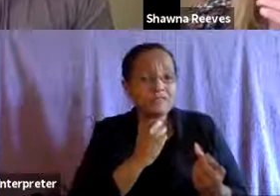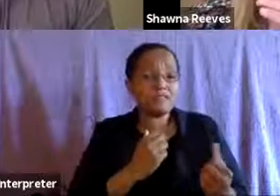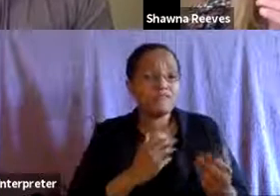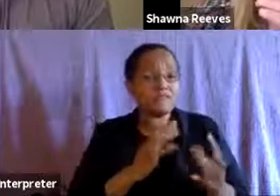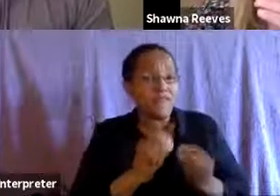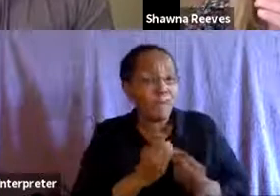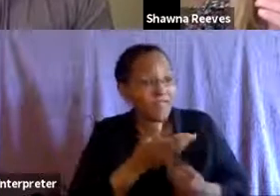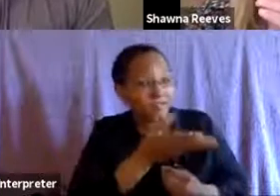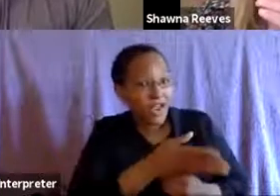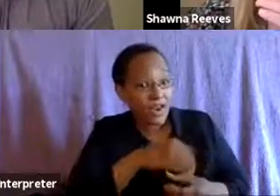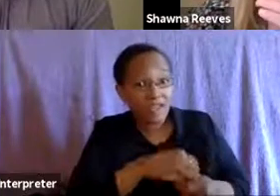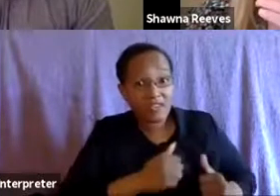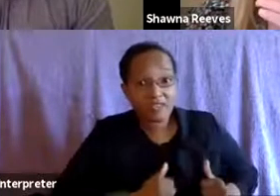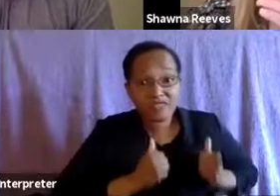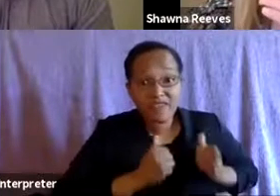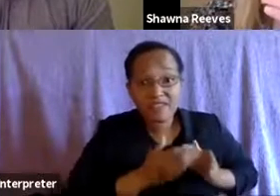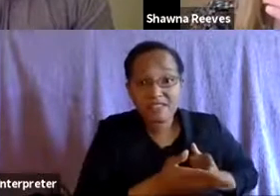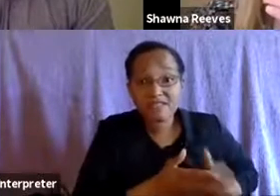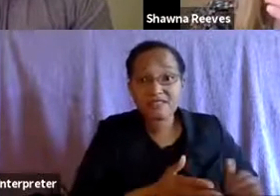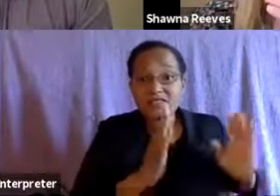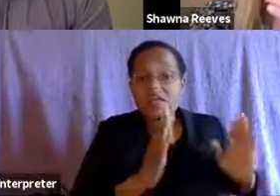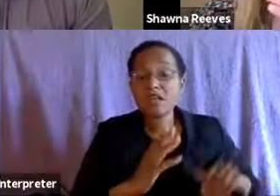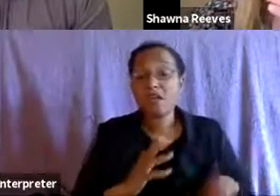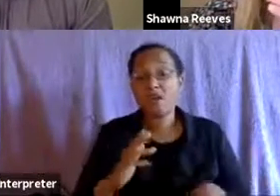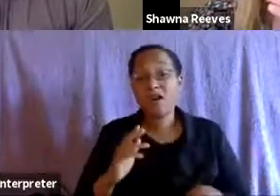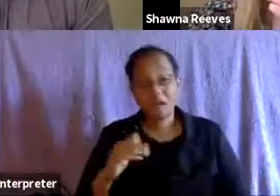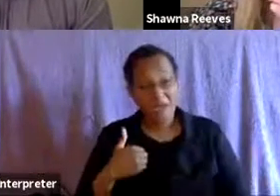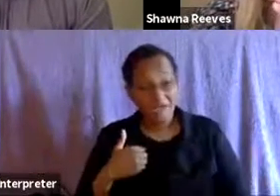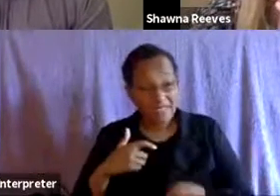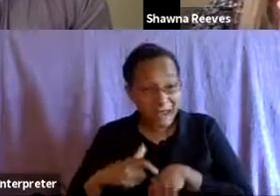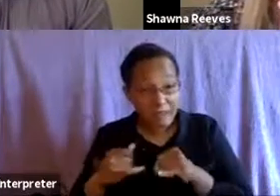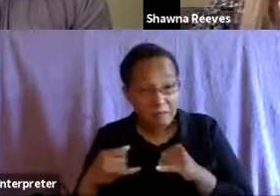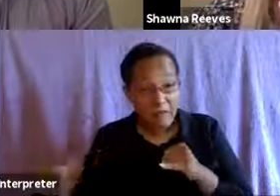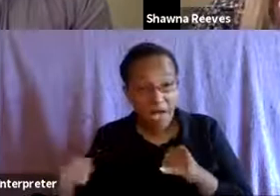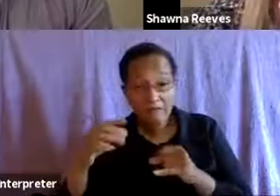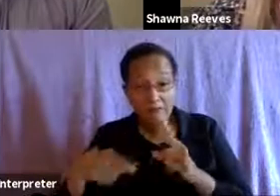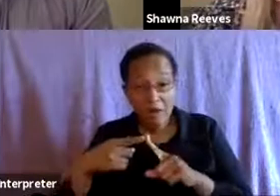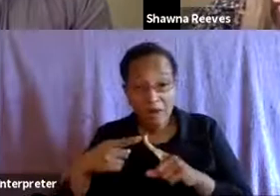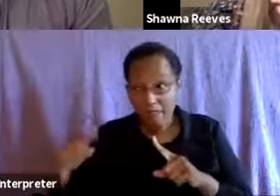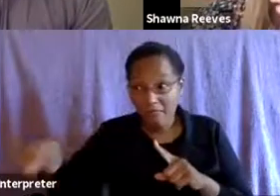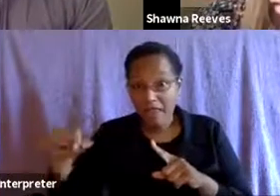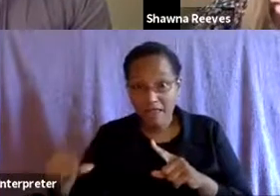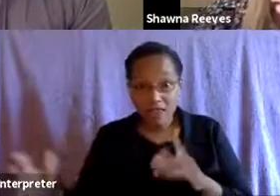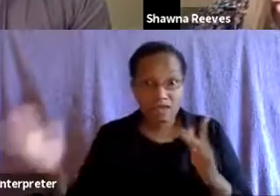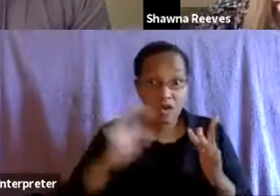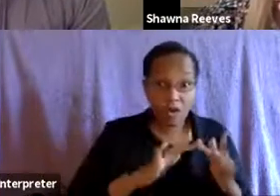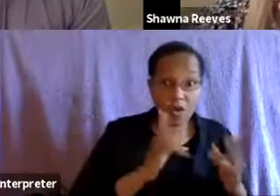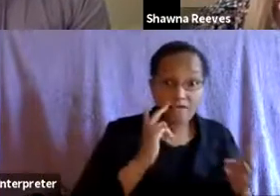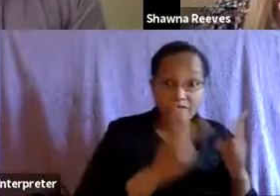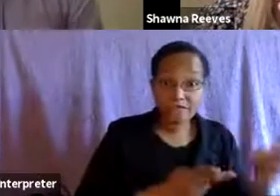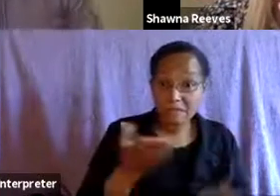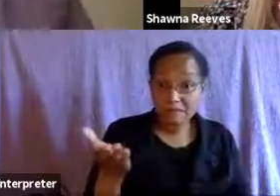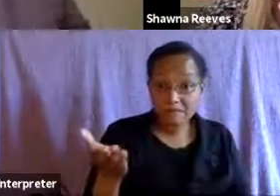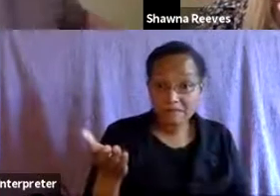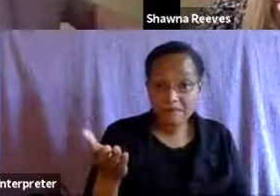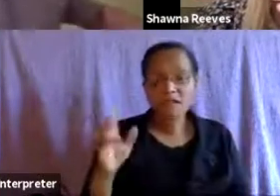was specifically to Mike, but I don't know, anybody can answer, but is there anything written, have you